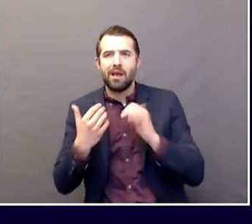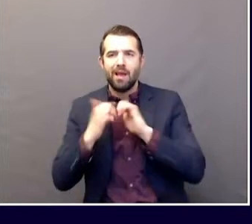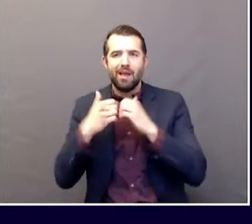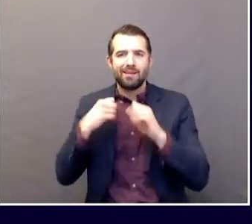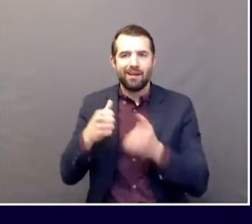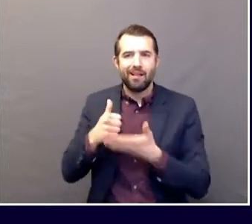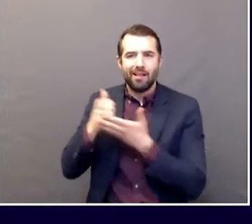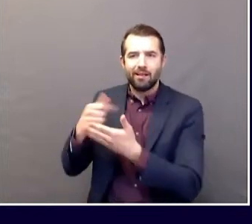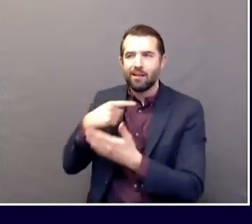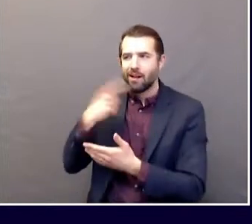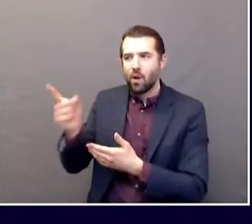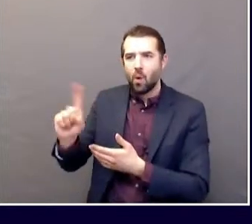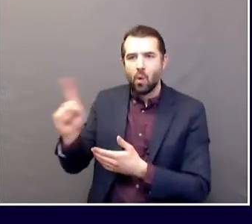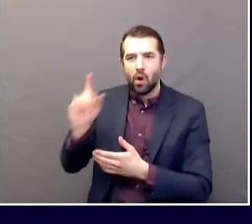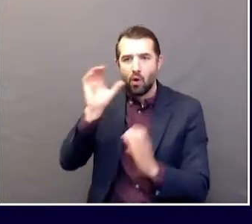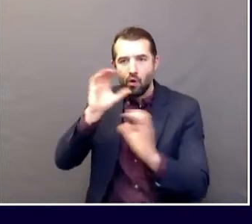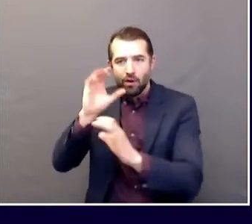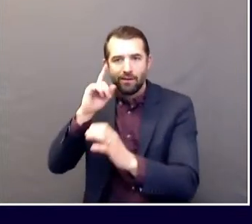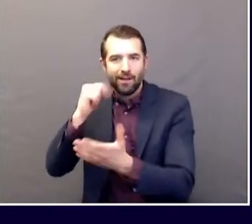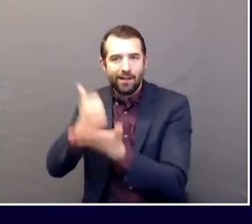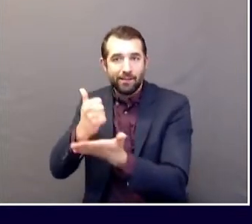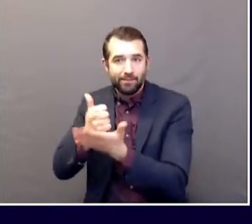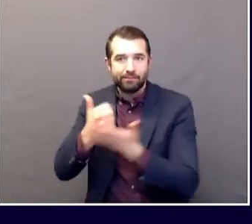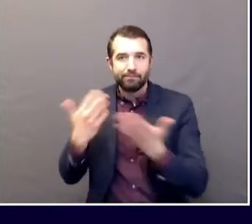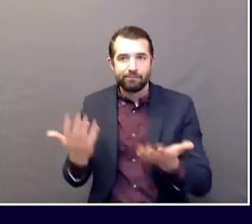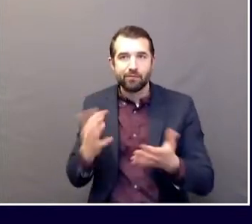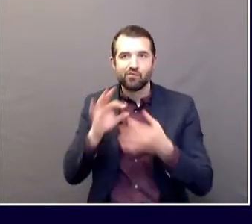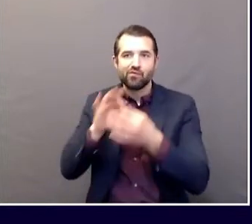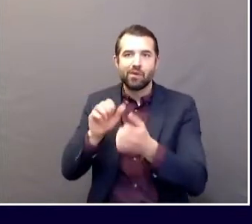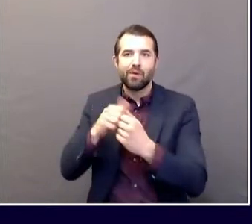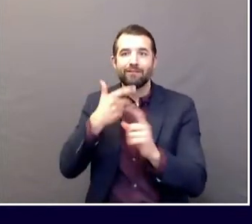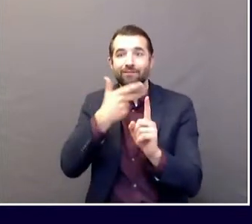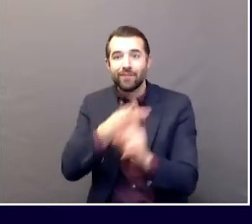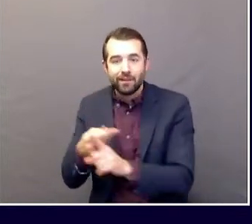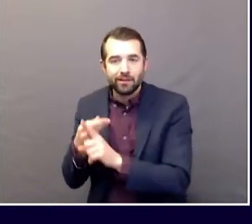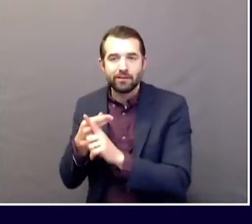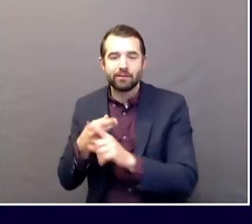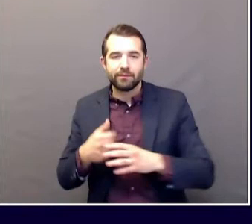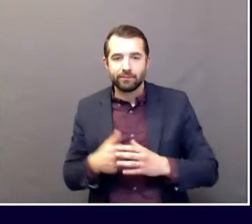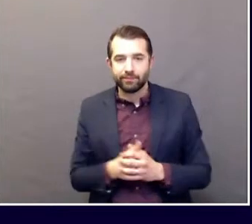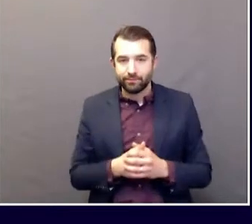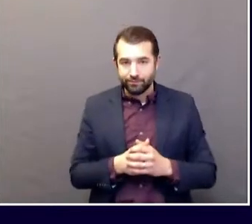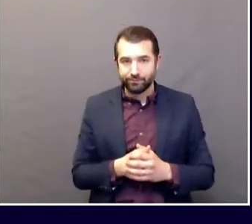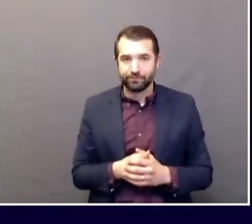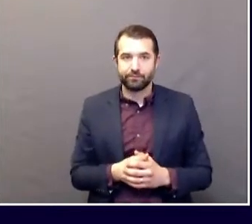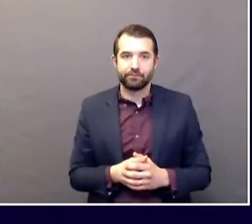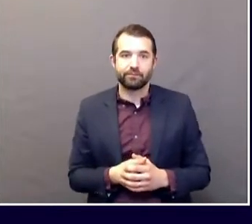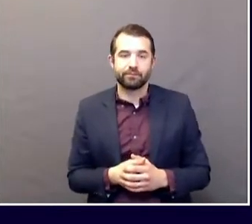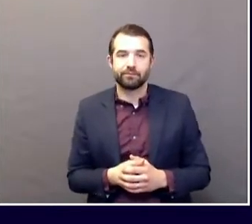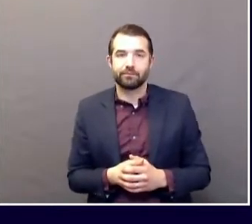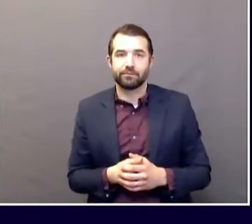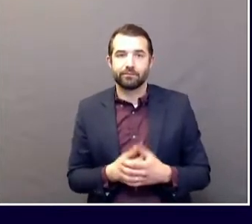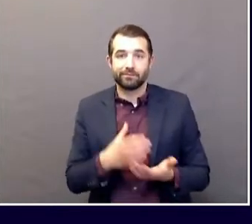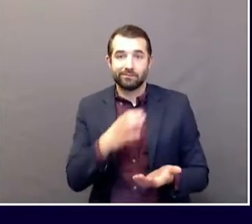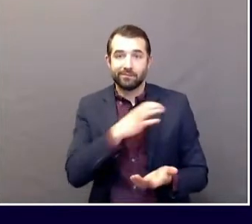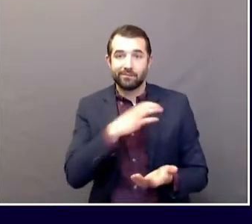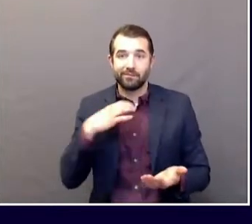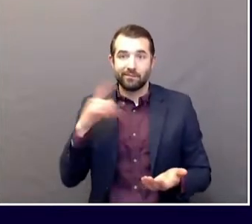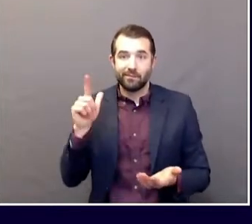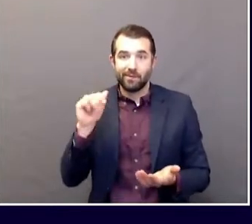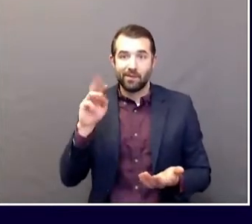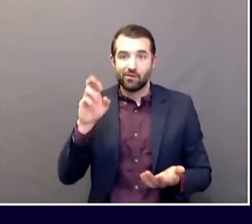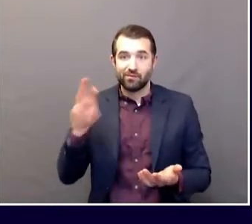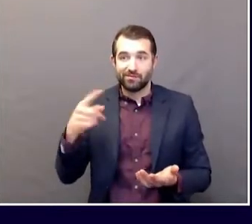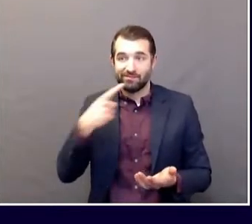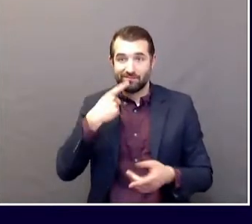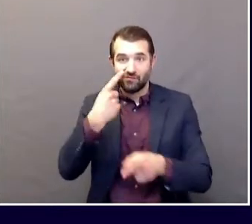information on getting the coronavirus vaccination and things like that? I think Commissioner Lambrou is spot on. I think 211 is the right and the first